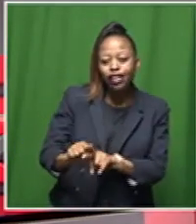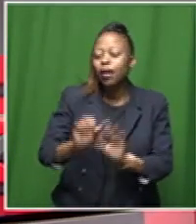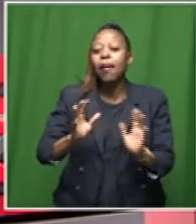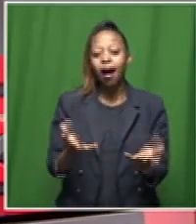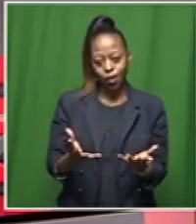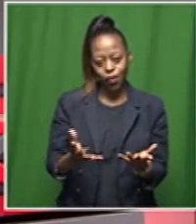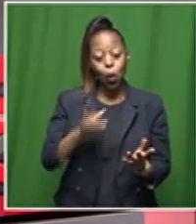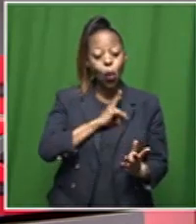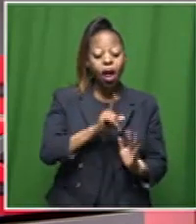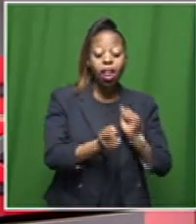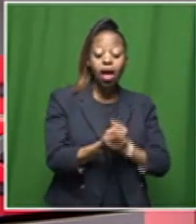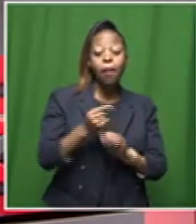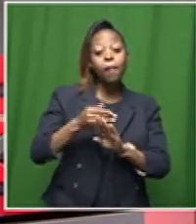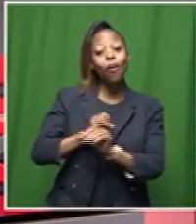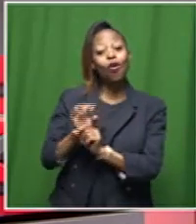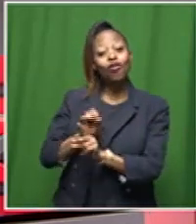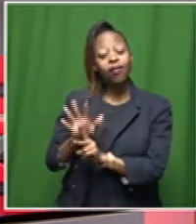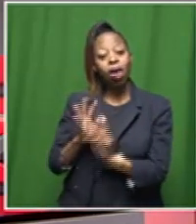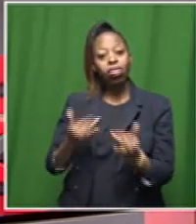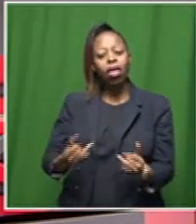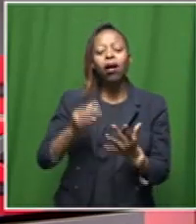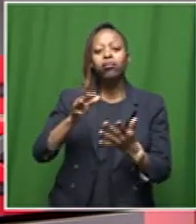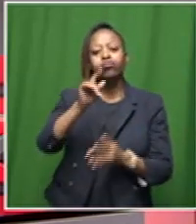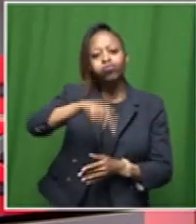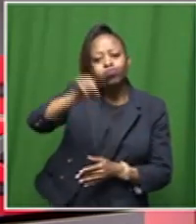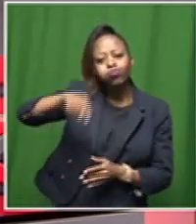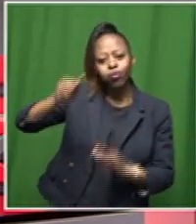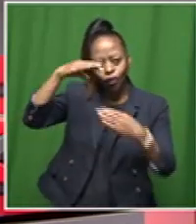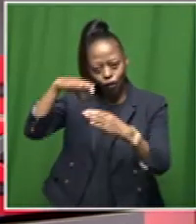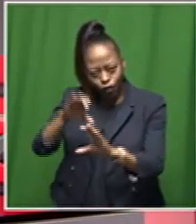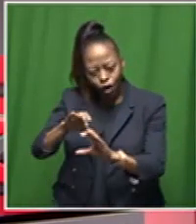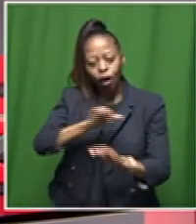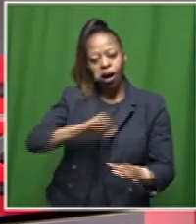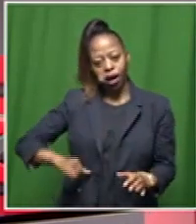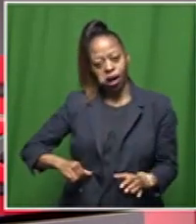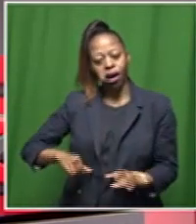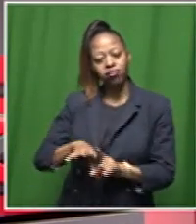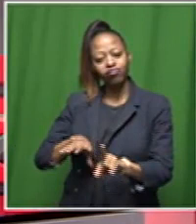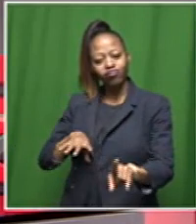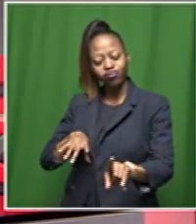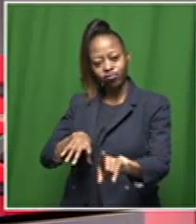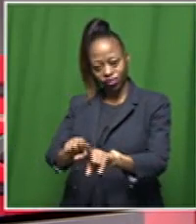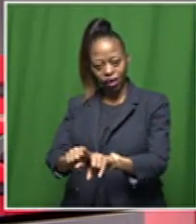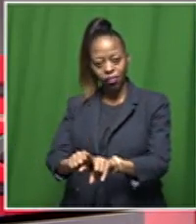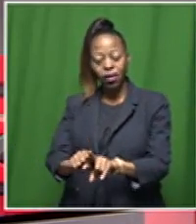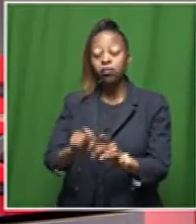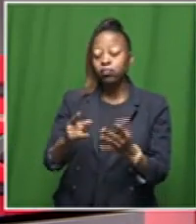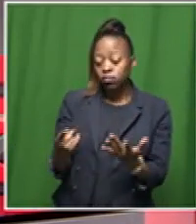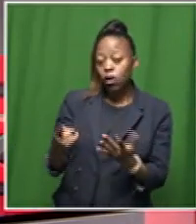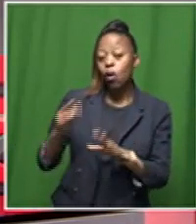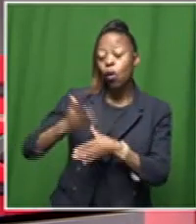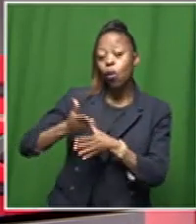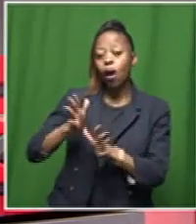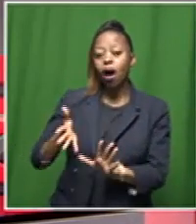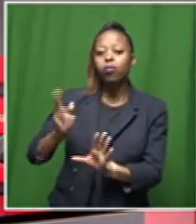before COVID-19. On Vital Signs, we'll focus on surgical backlogs in South Africa. Coming up on the program, we'll listen to healthcare workers